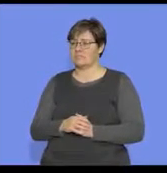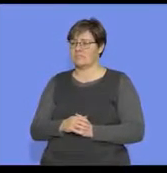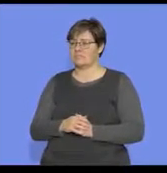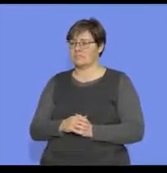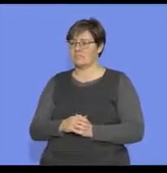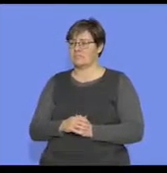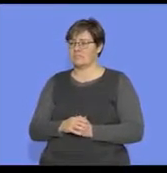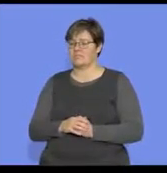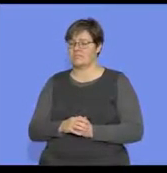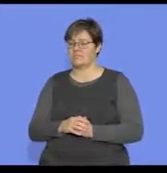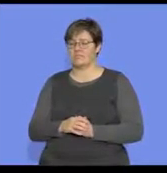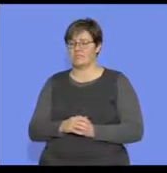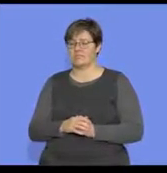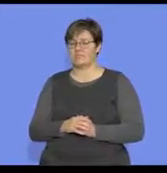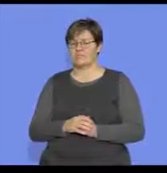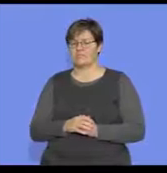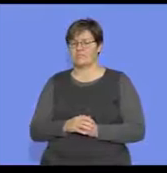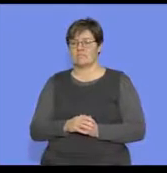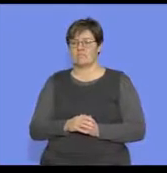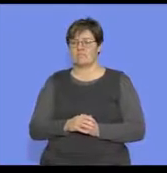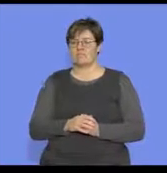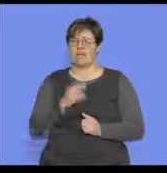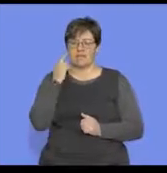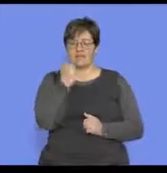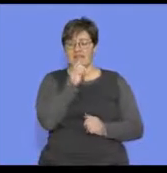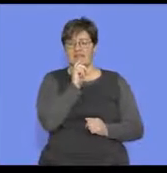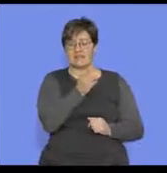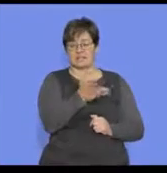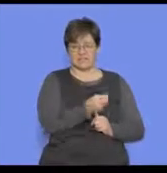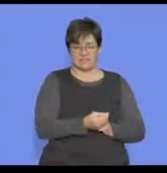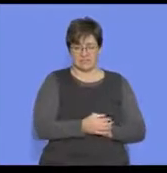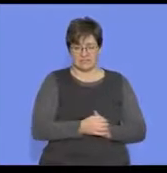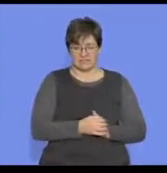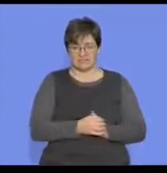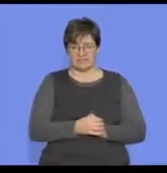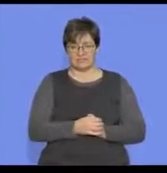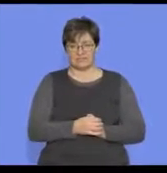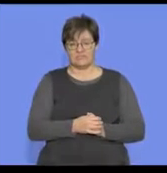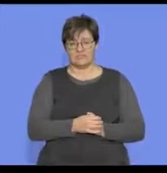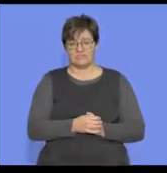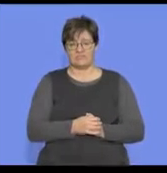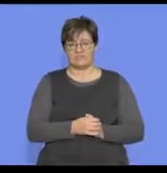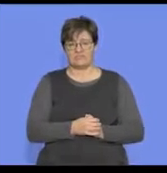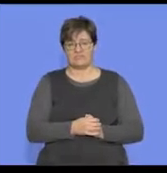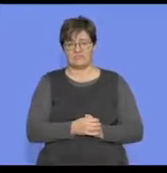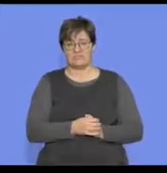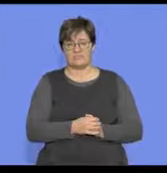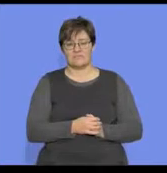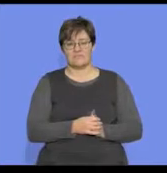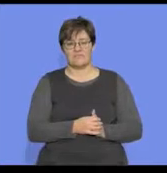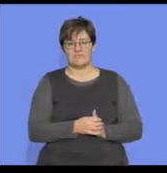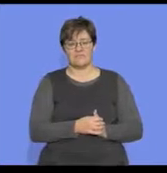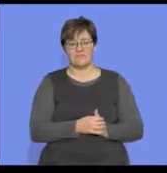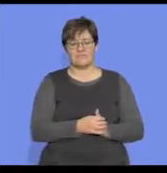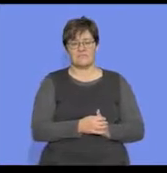the cubic centimeters. So there's your answer. Nice answer over there. Right,